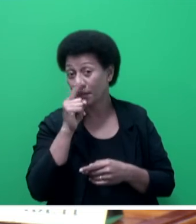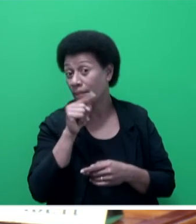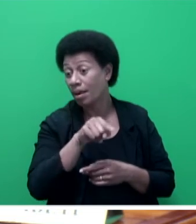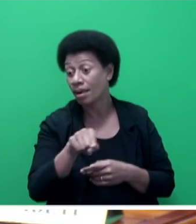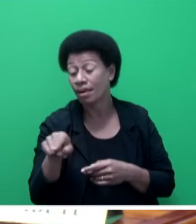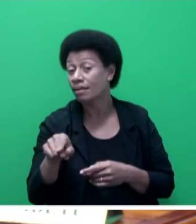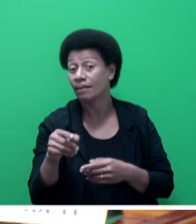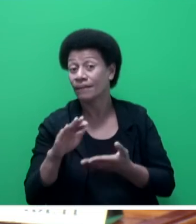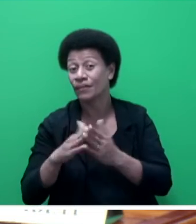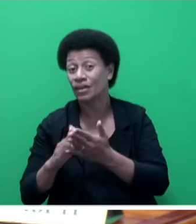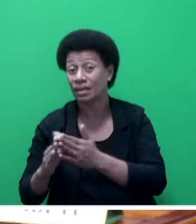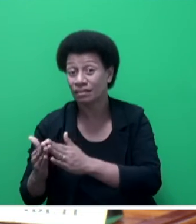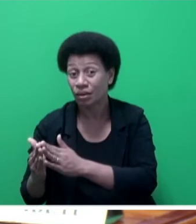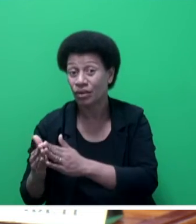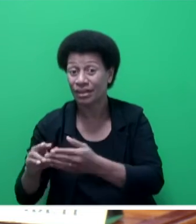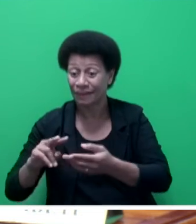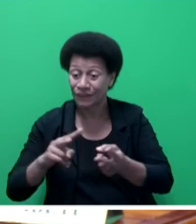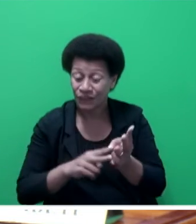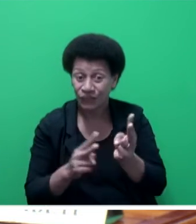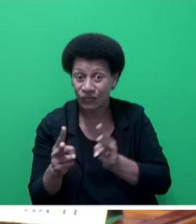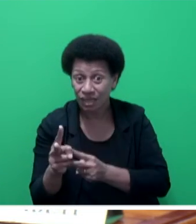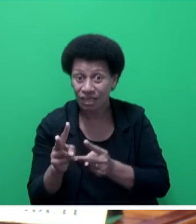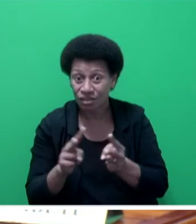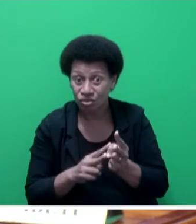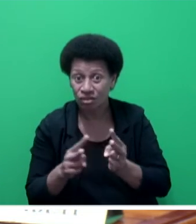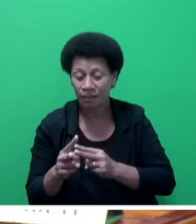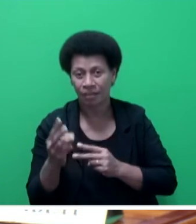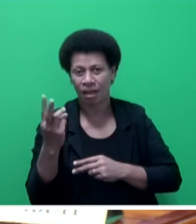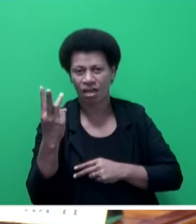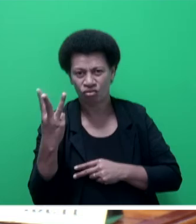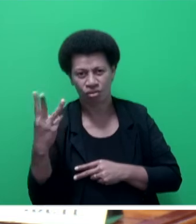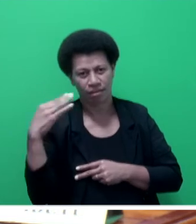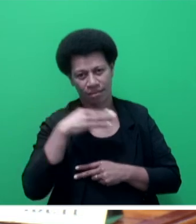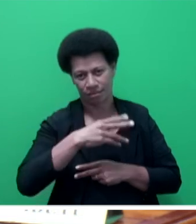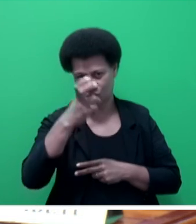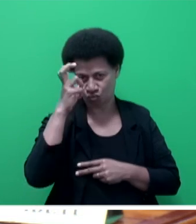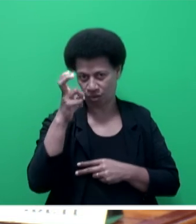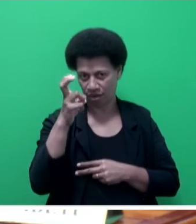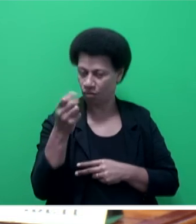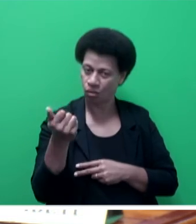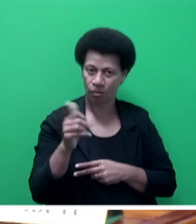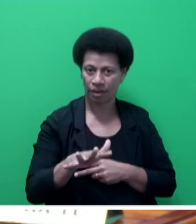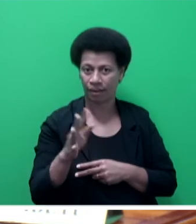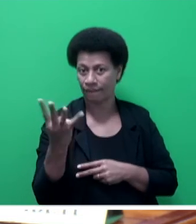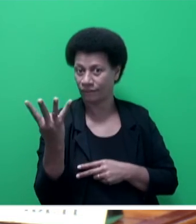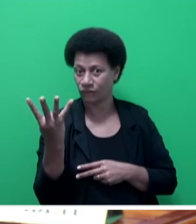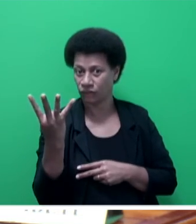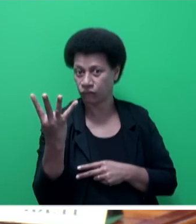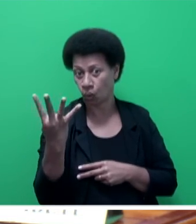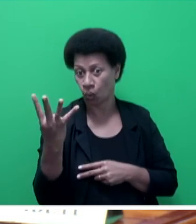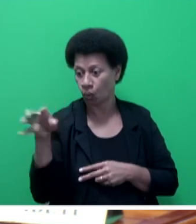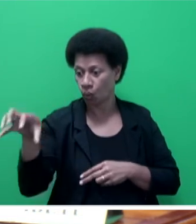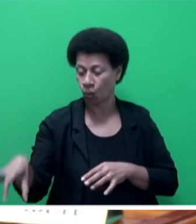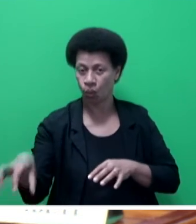village communities, the ministry has conducted over 300 training in almost all the 4 divisions